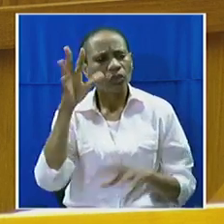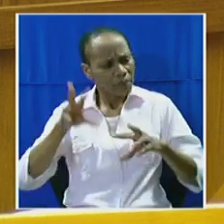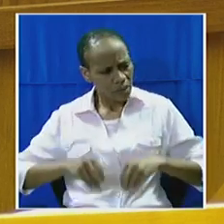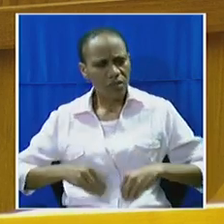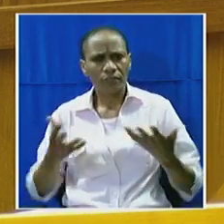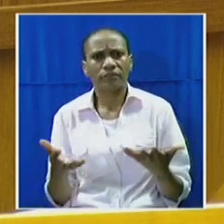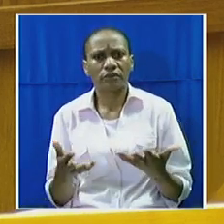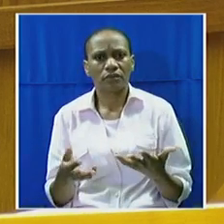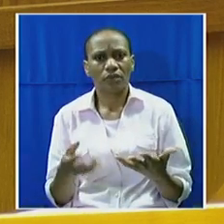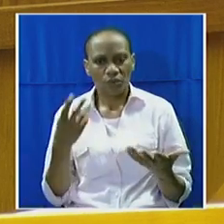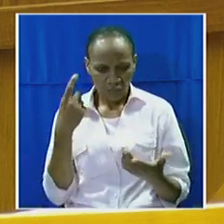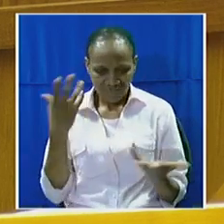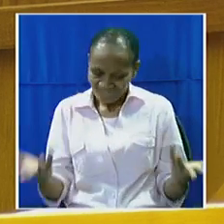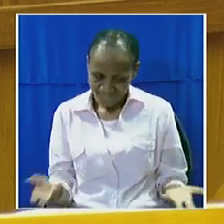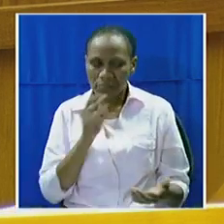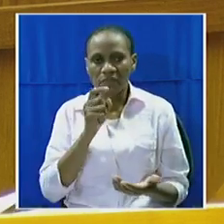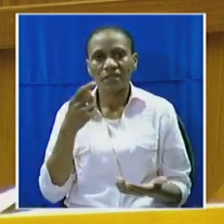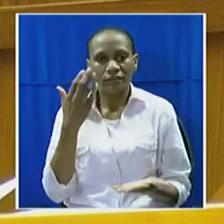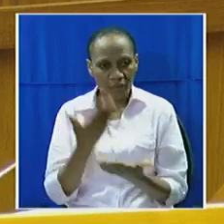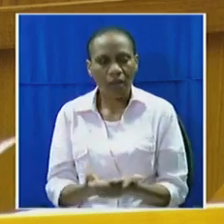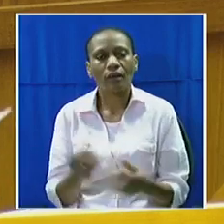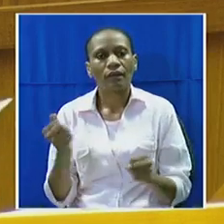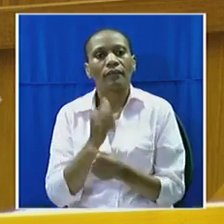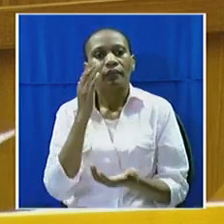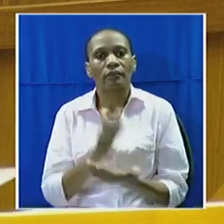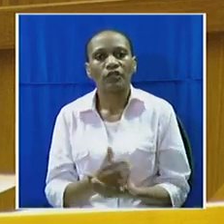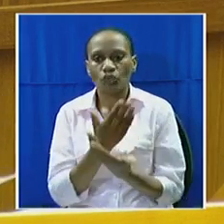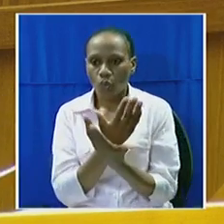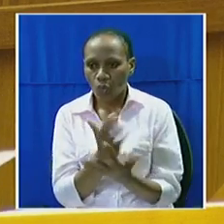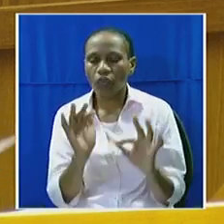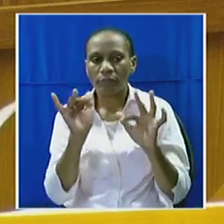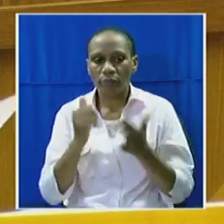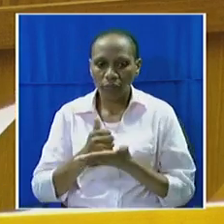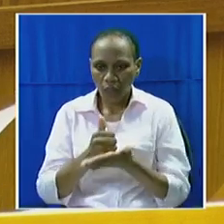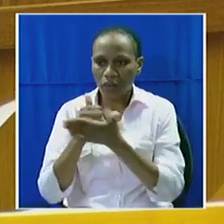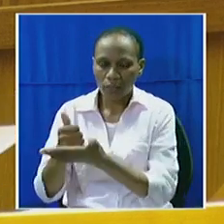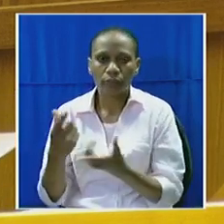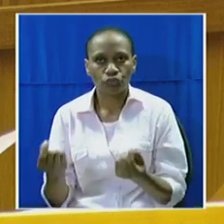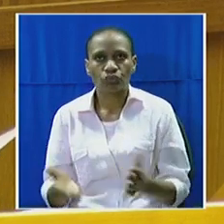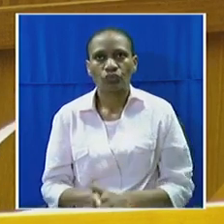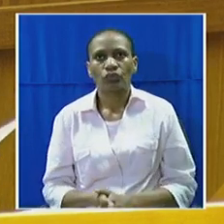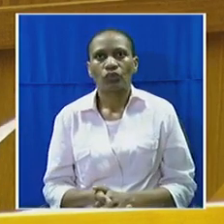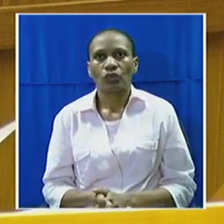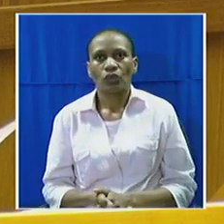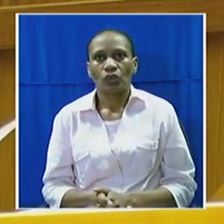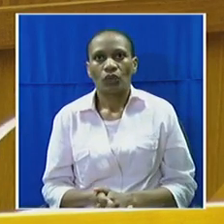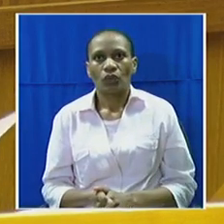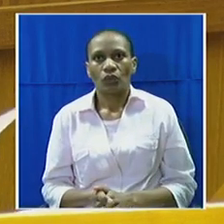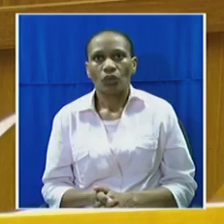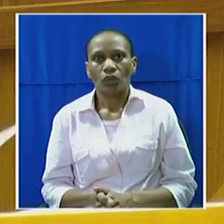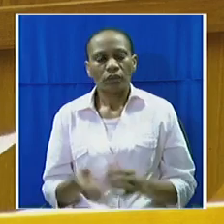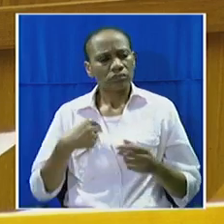zonke ezimisiwe ziyasiza. It was a very heartwarming to receive a message on the